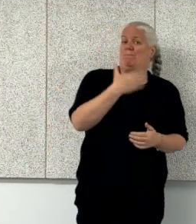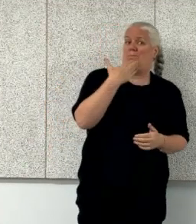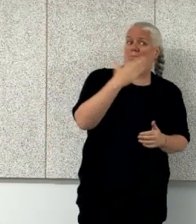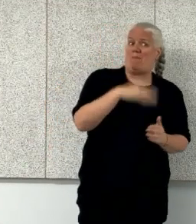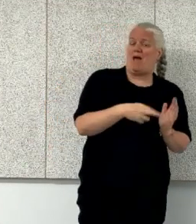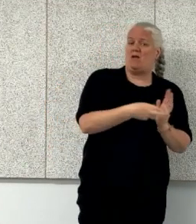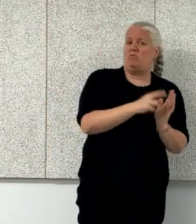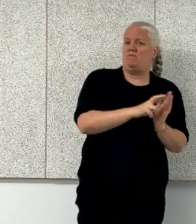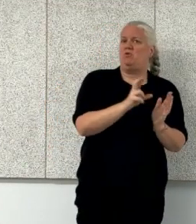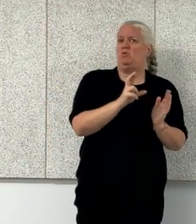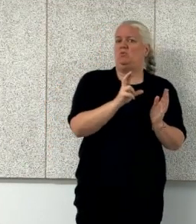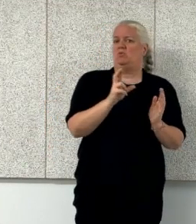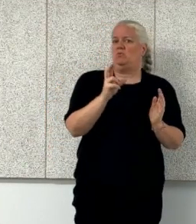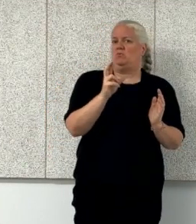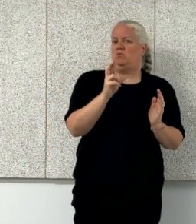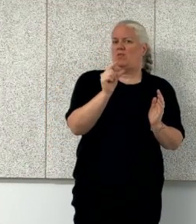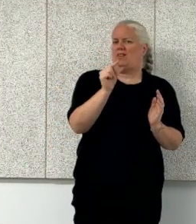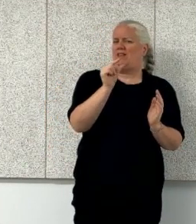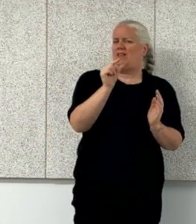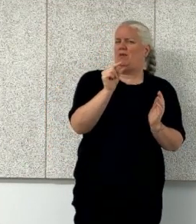marketing directors.